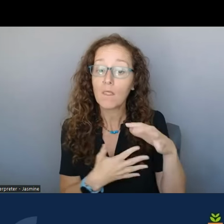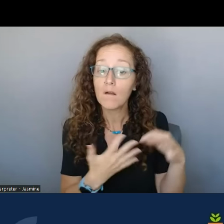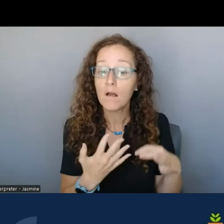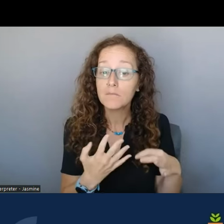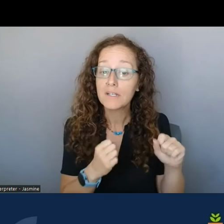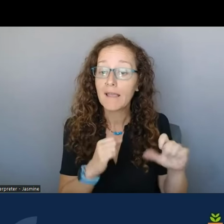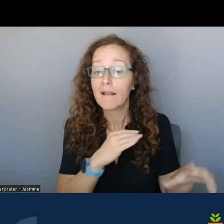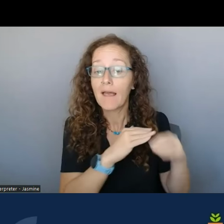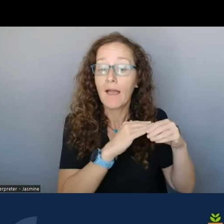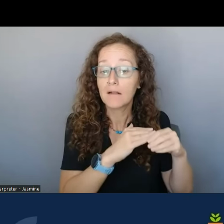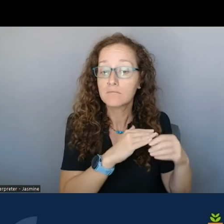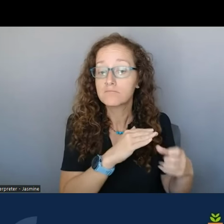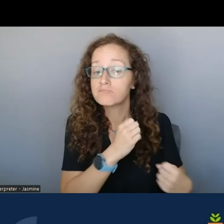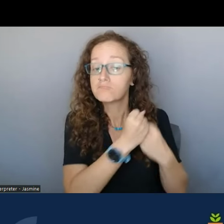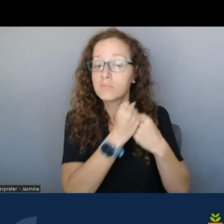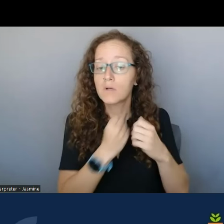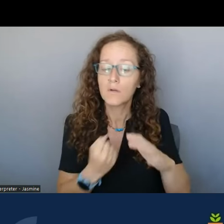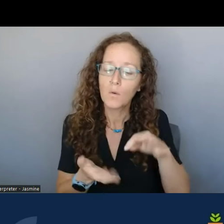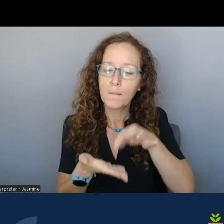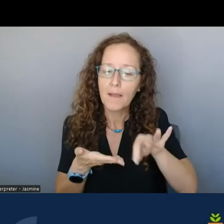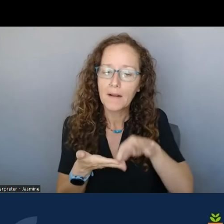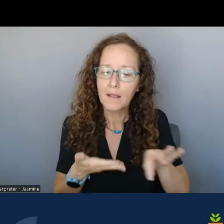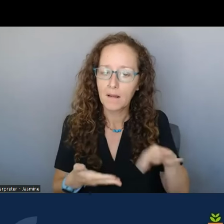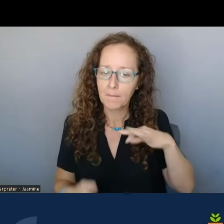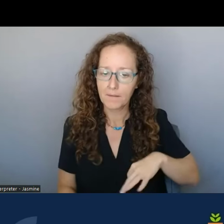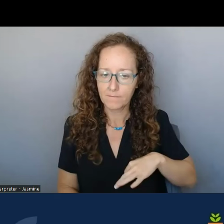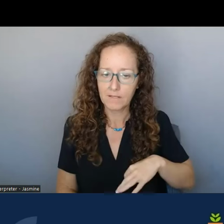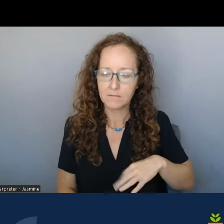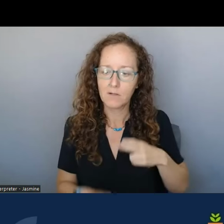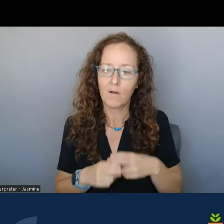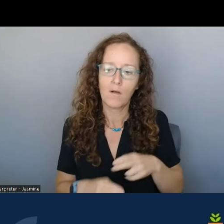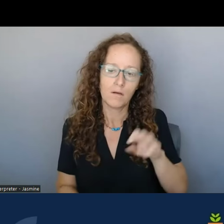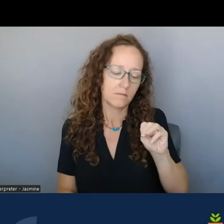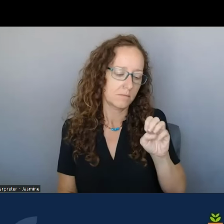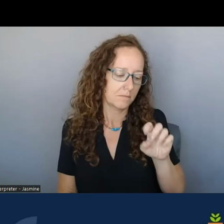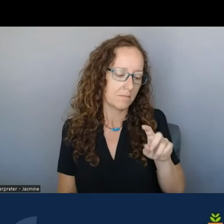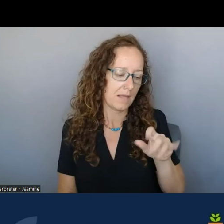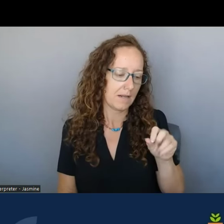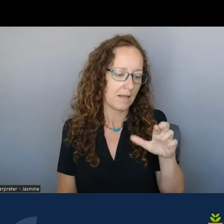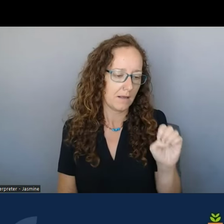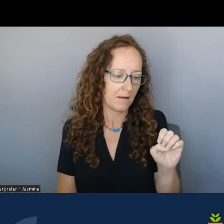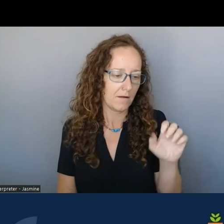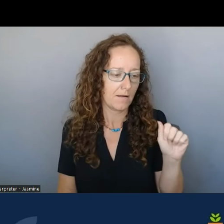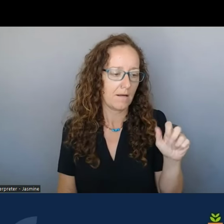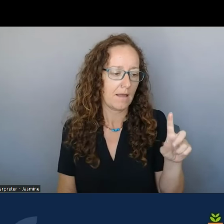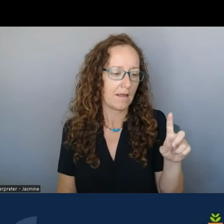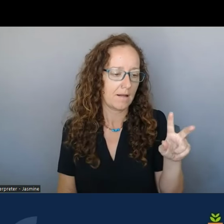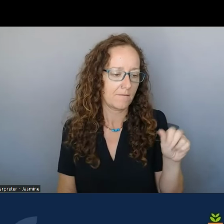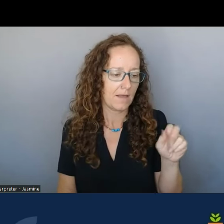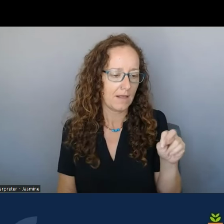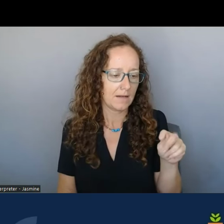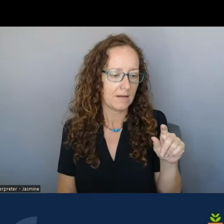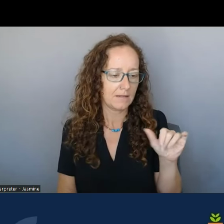It's known as Medicare Advantage plans. So it basically combines your Part A, your Part